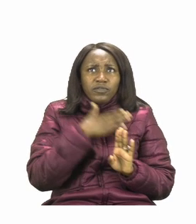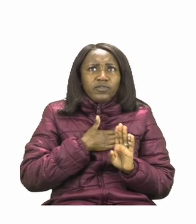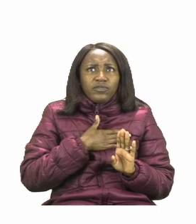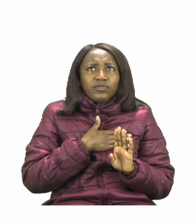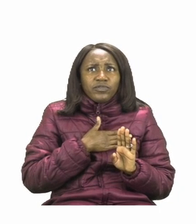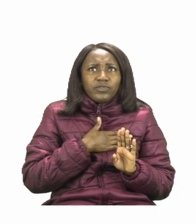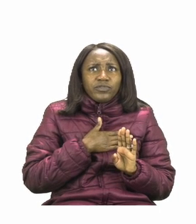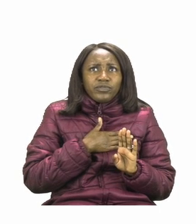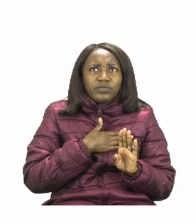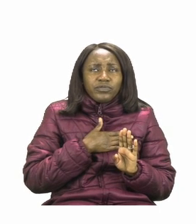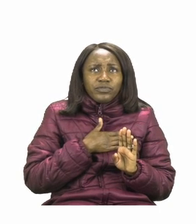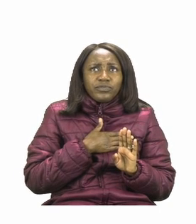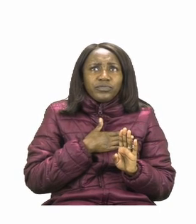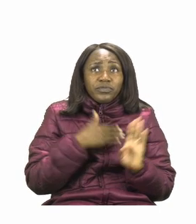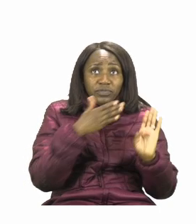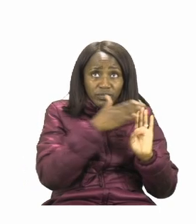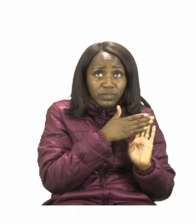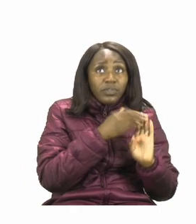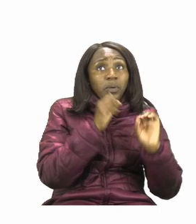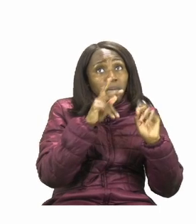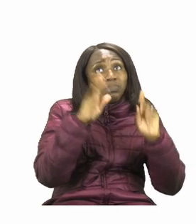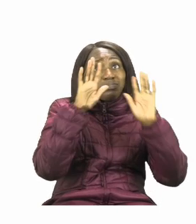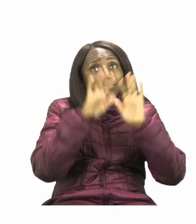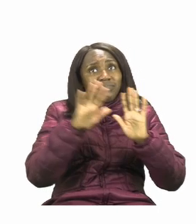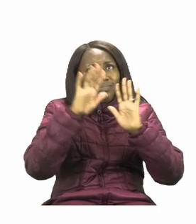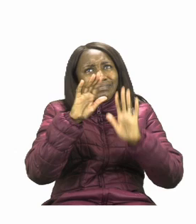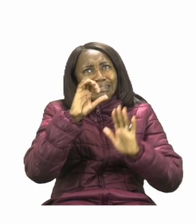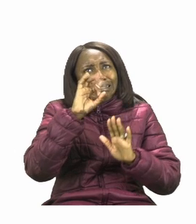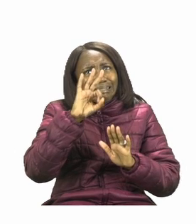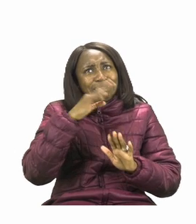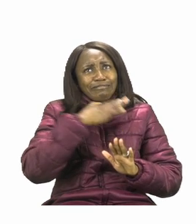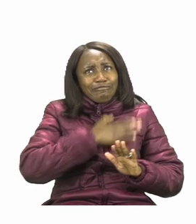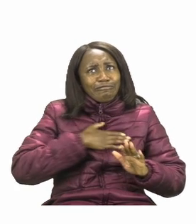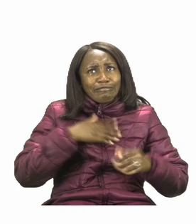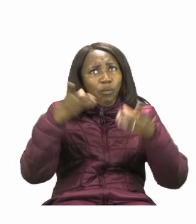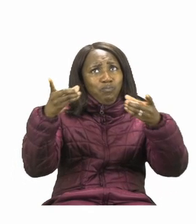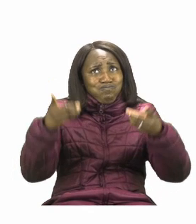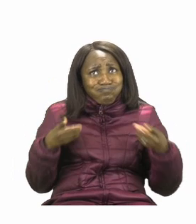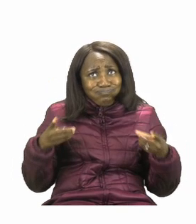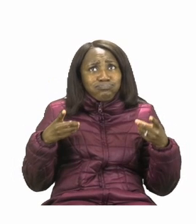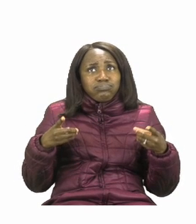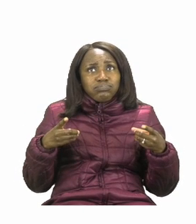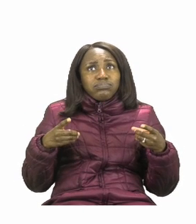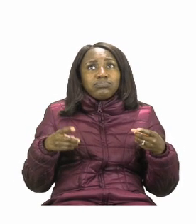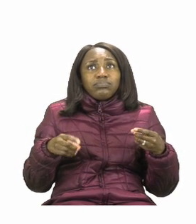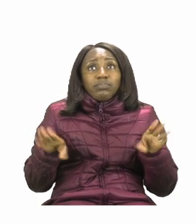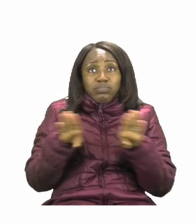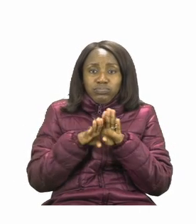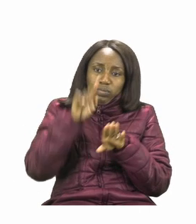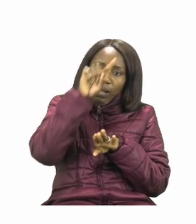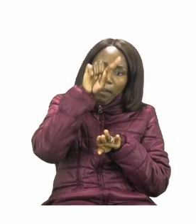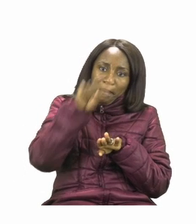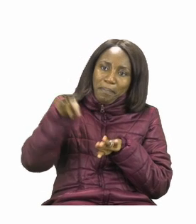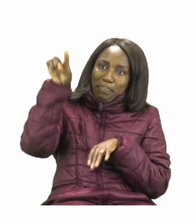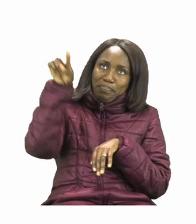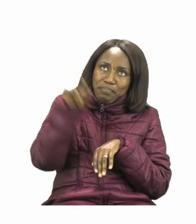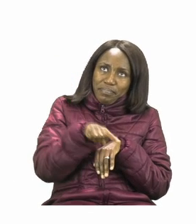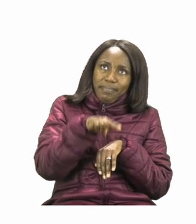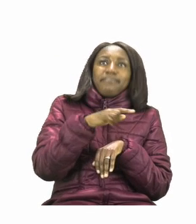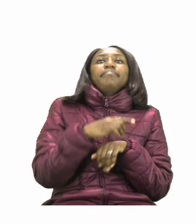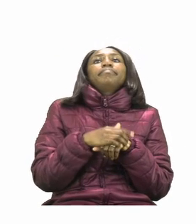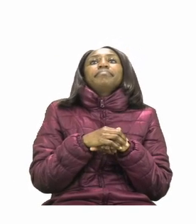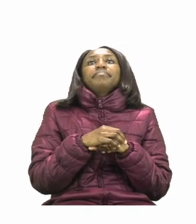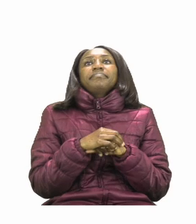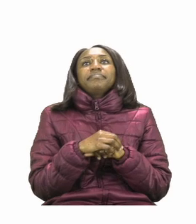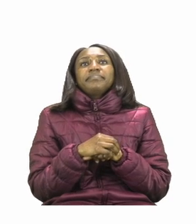on the floor, then I would like you to color it. But if you don't think it's a safe choice and you have said no, we